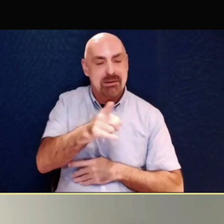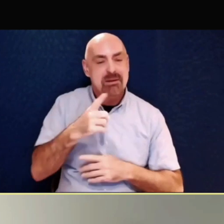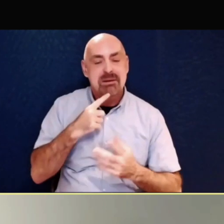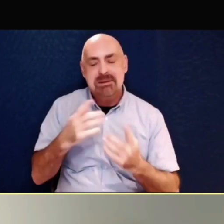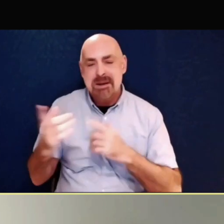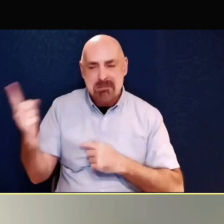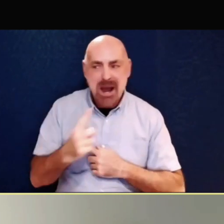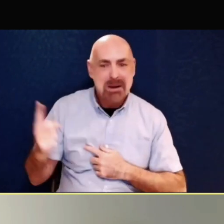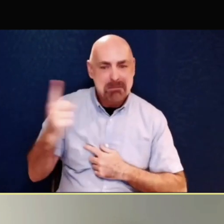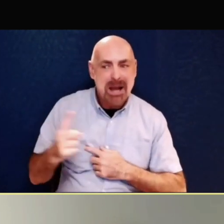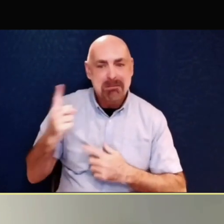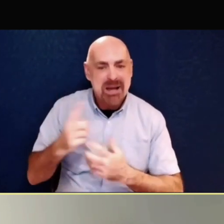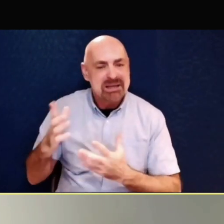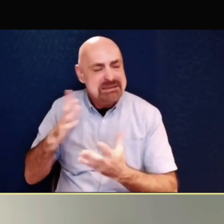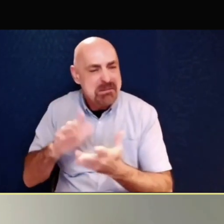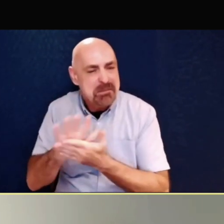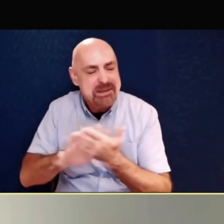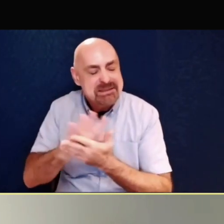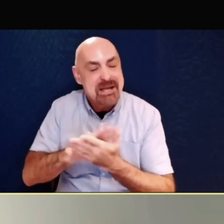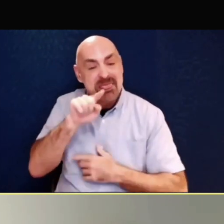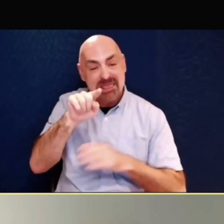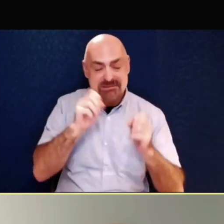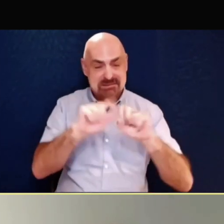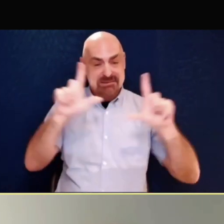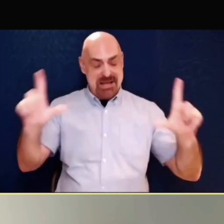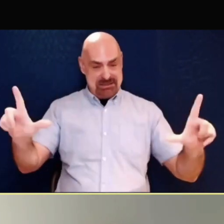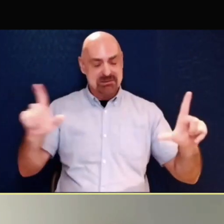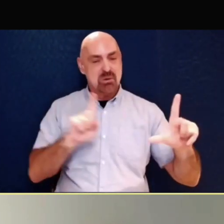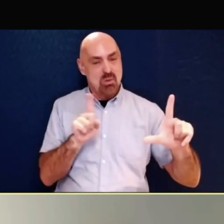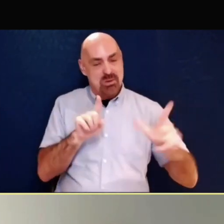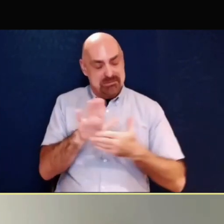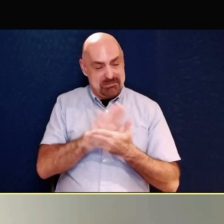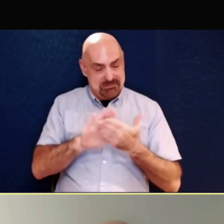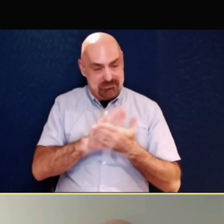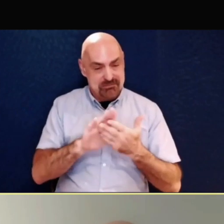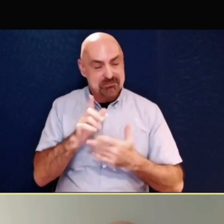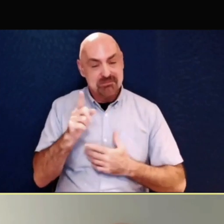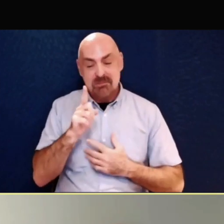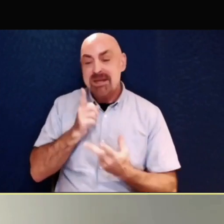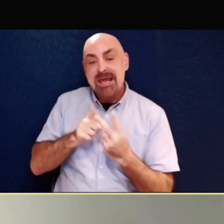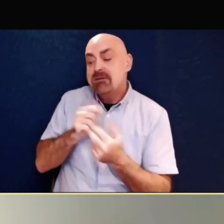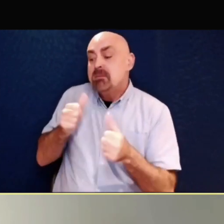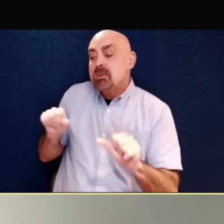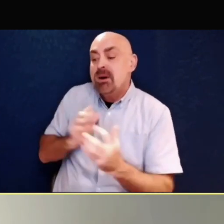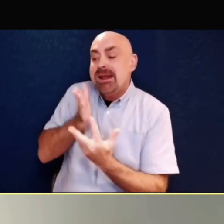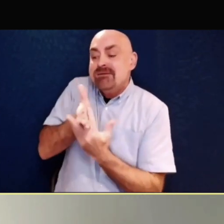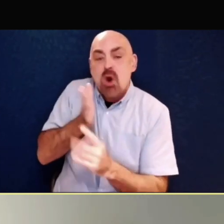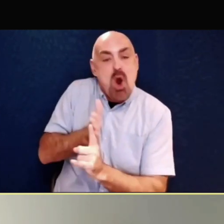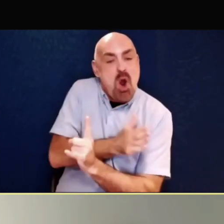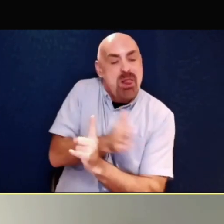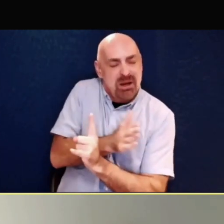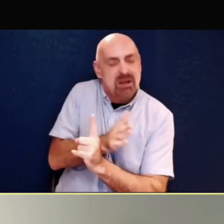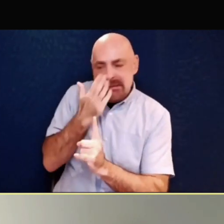of investment human capital. So what this slide is making the case for is that if we intervene early, we actually get a better